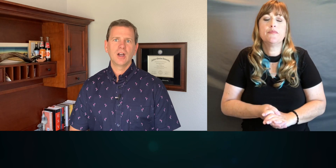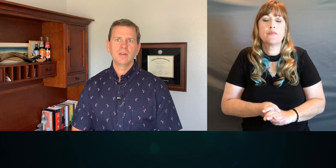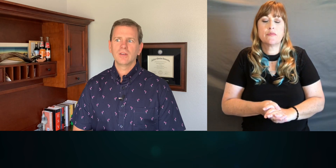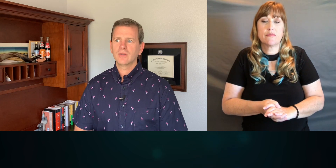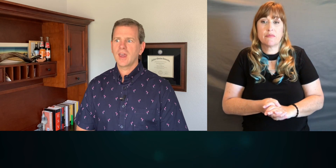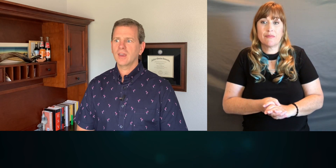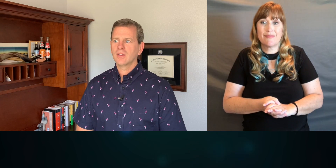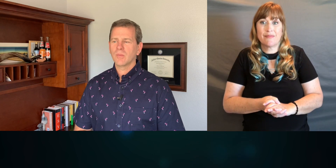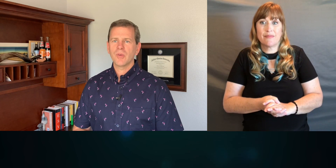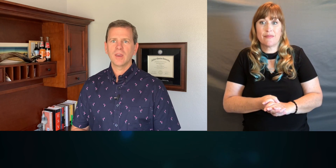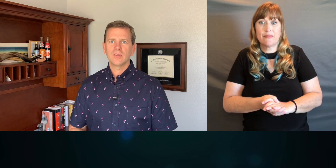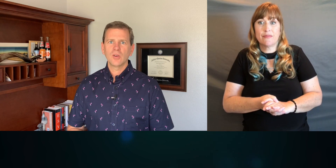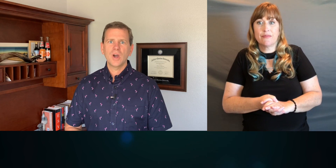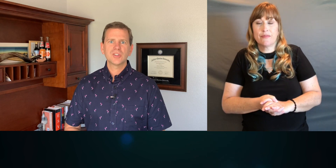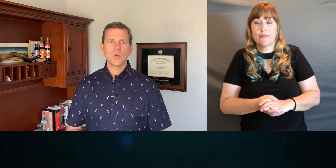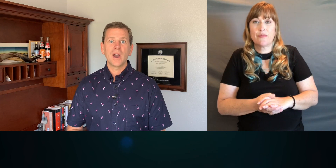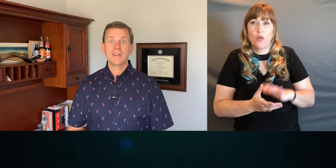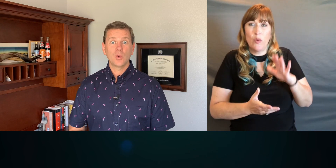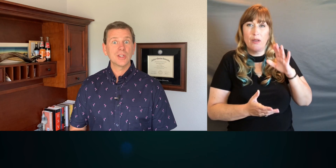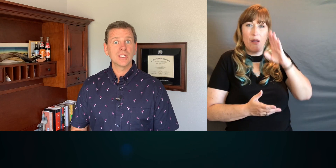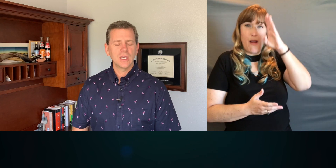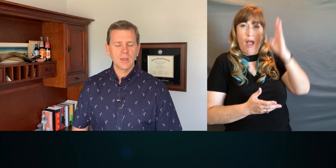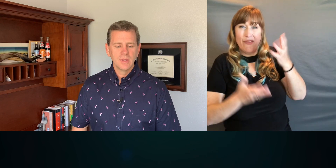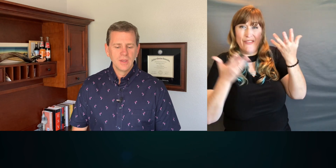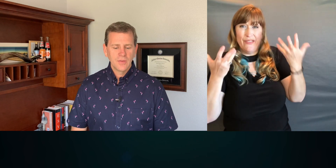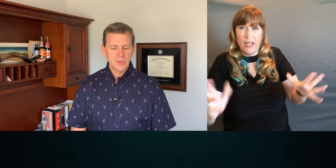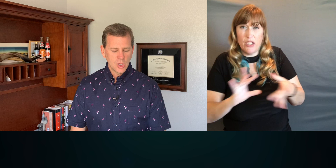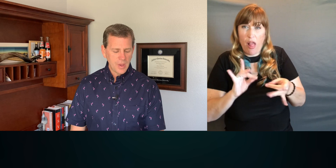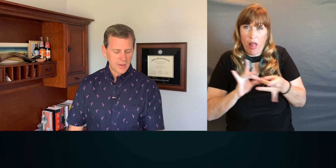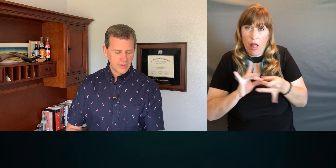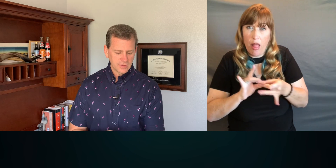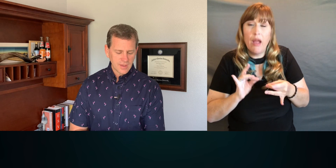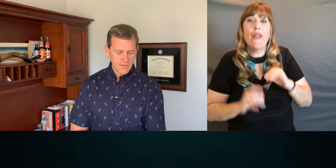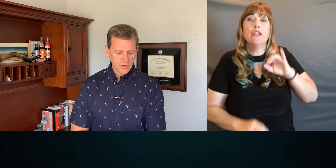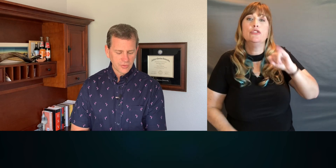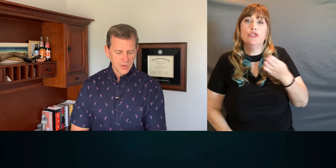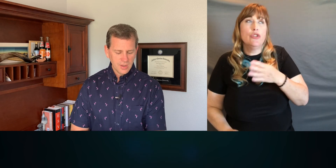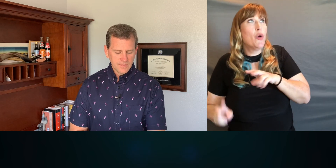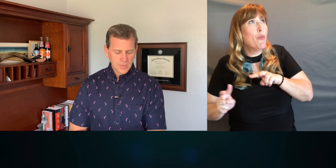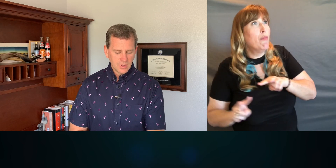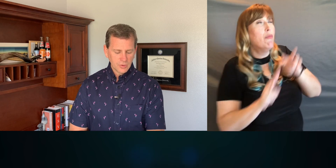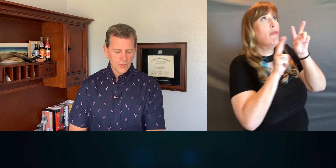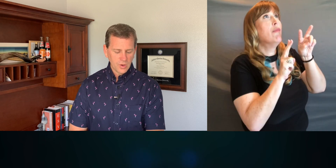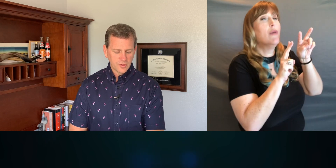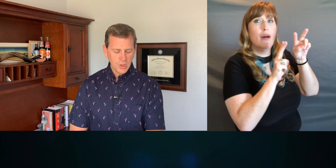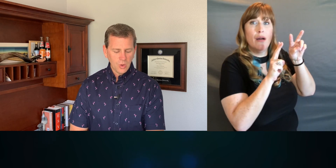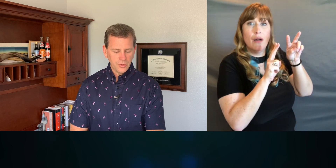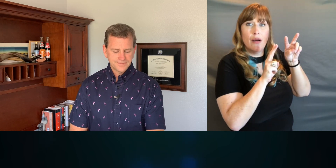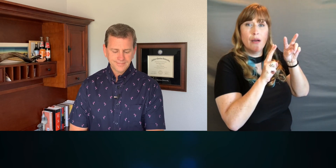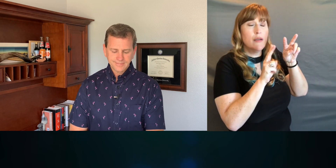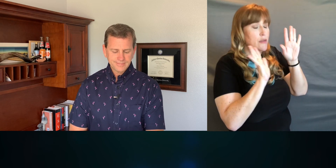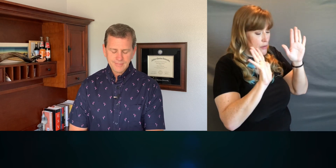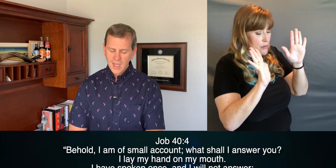God's done saying some things and questioning why he's questioning him, then Job has this to say in verse 4. It says,